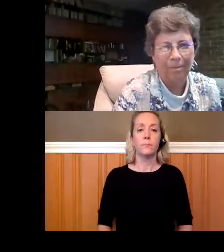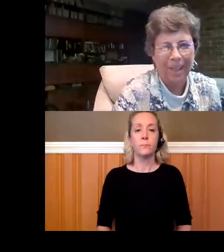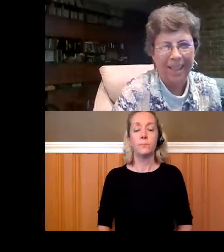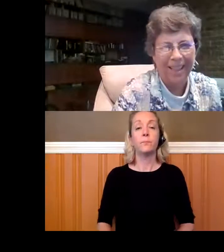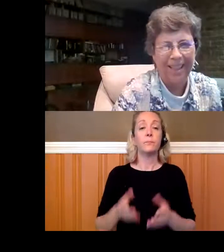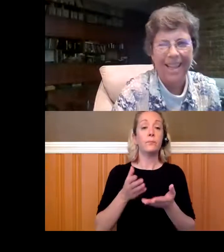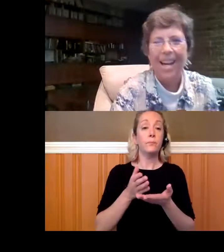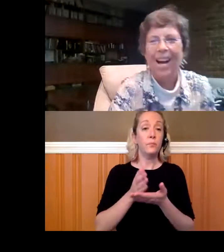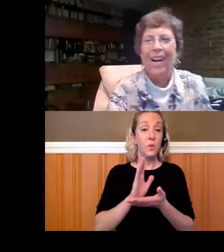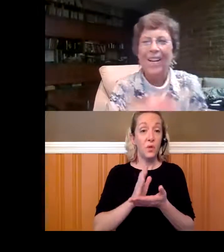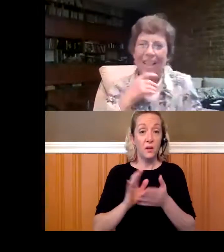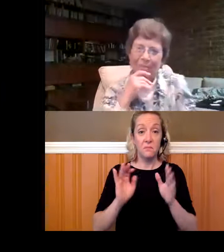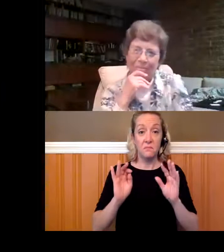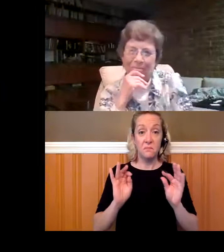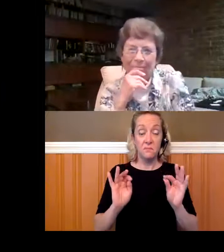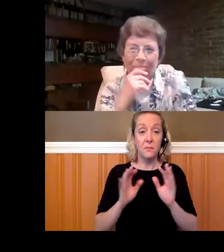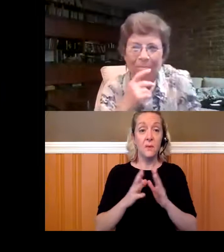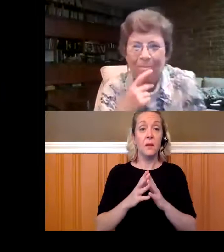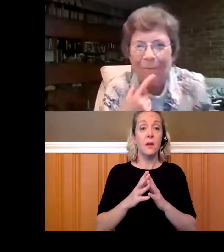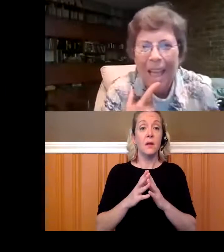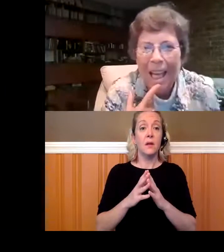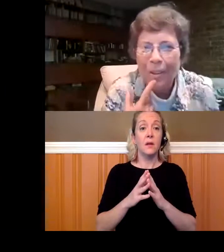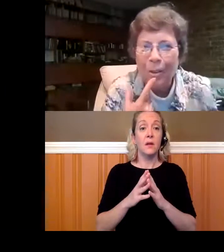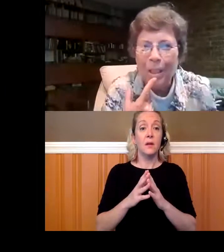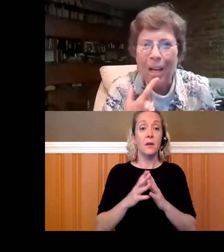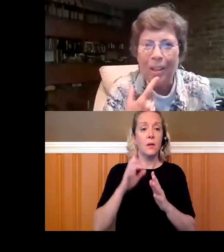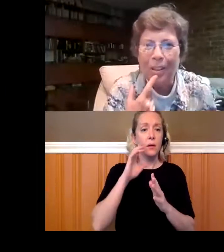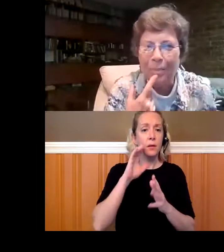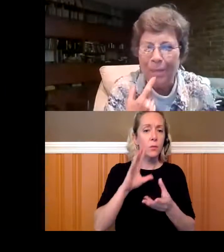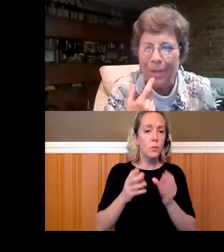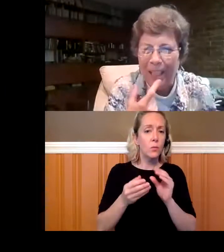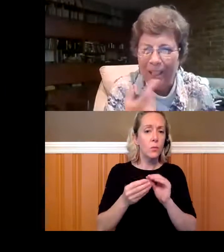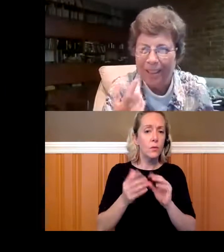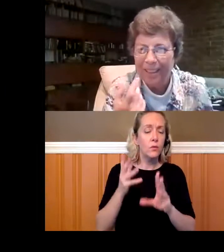All right. There are only about 30 people here.